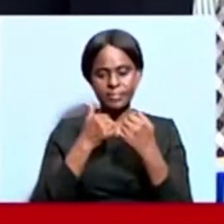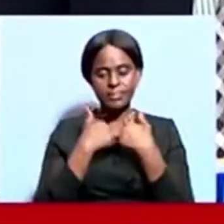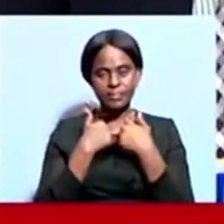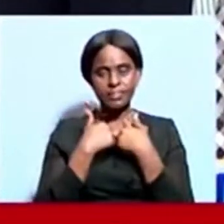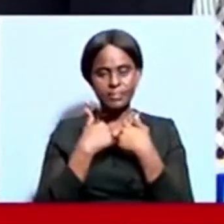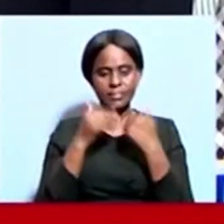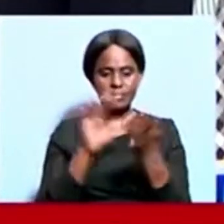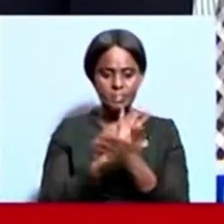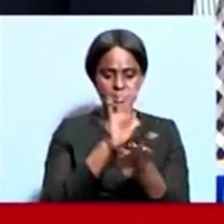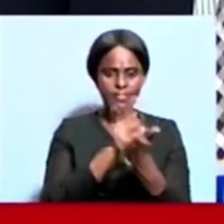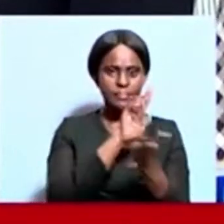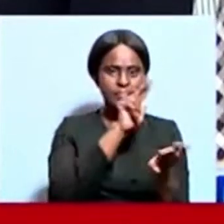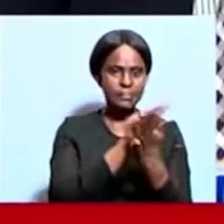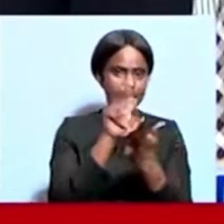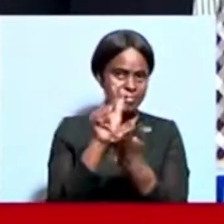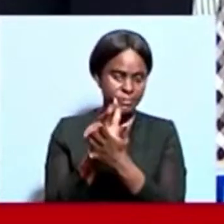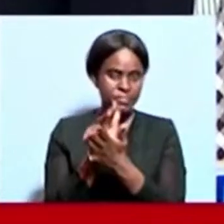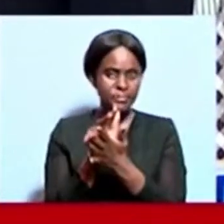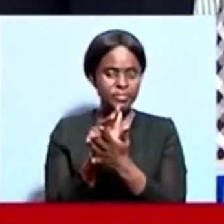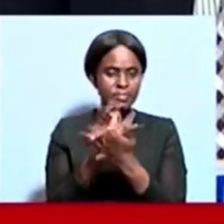early approvals sought.